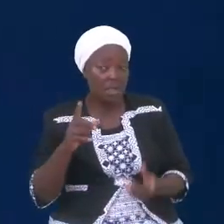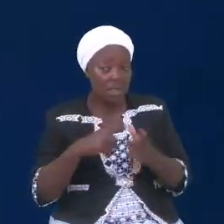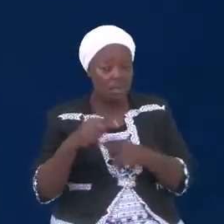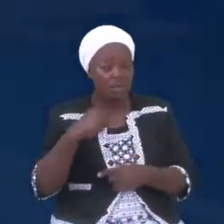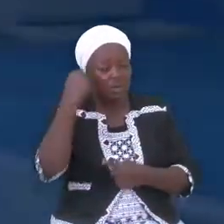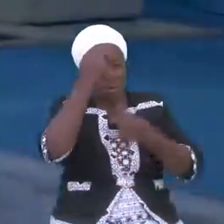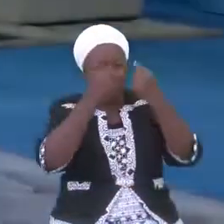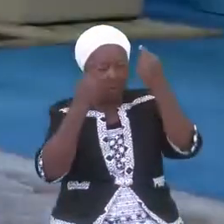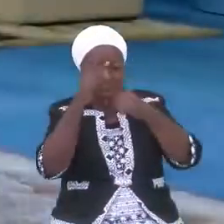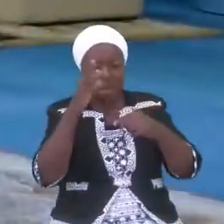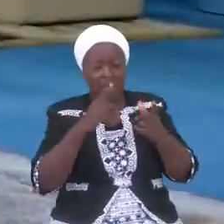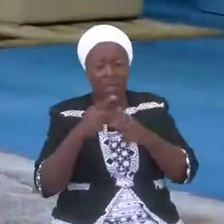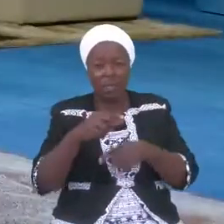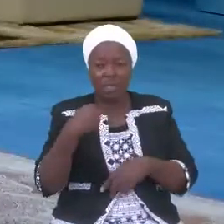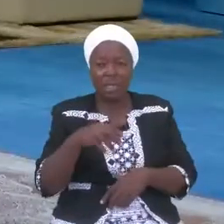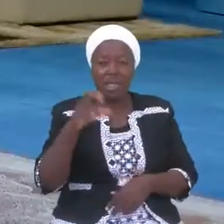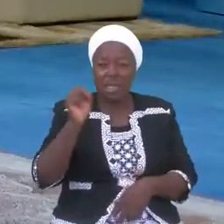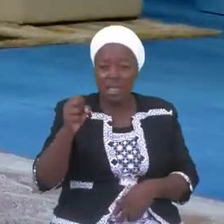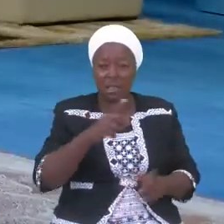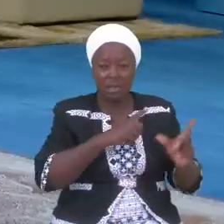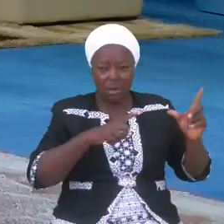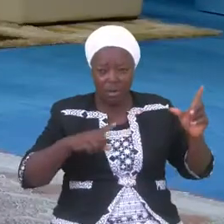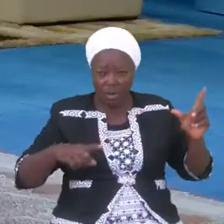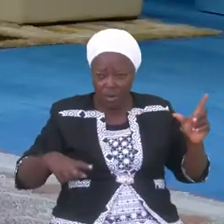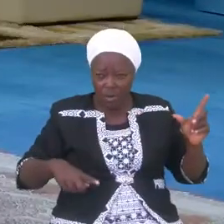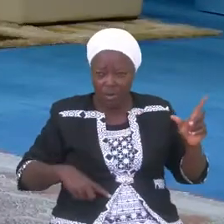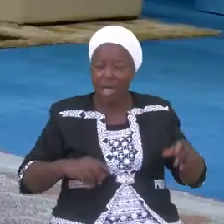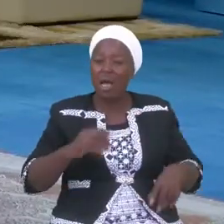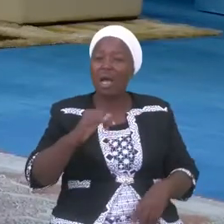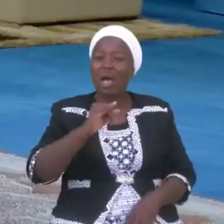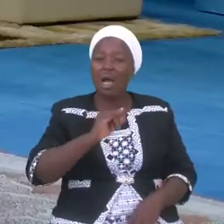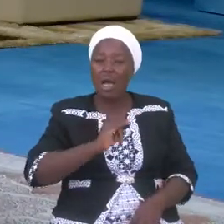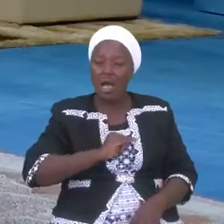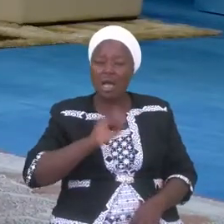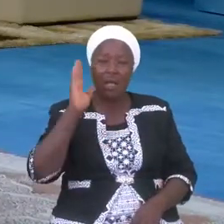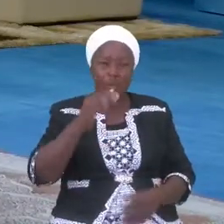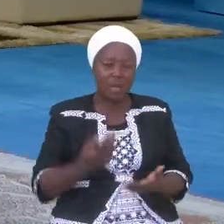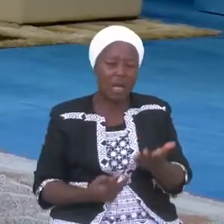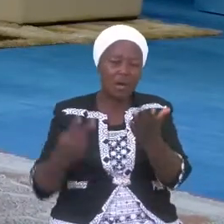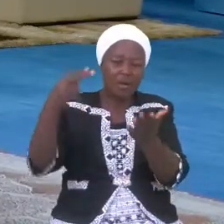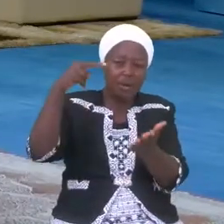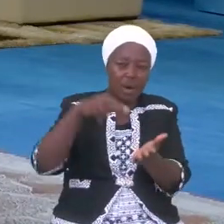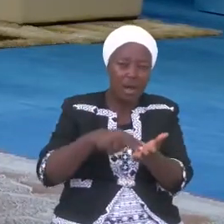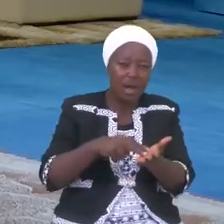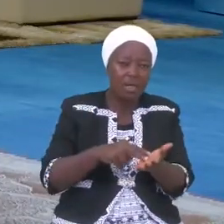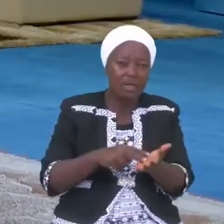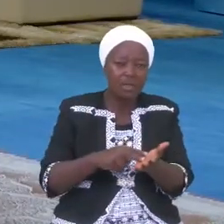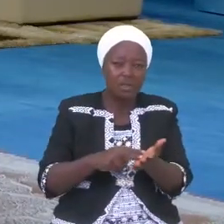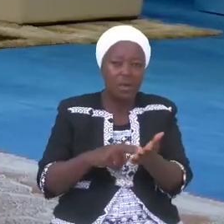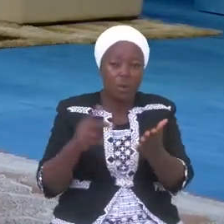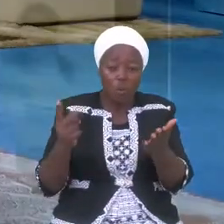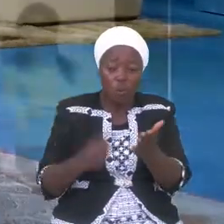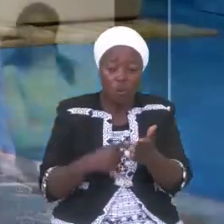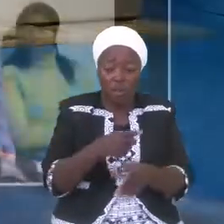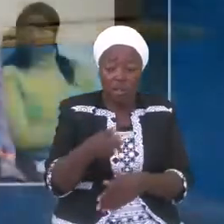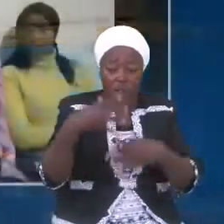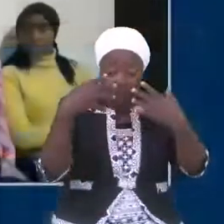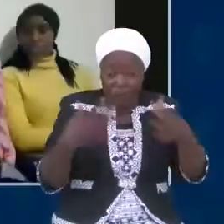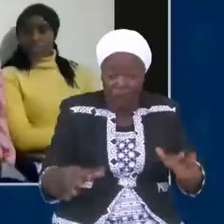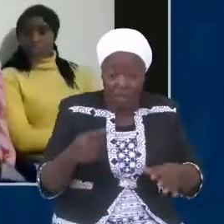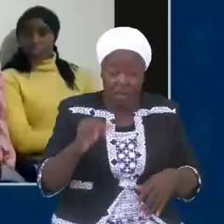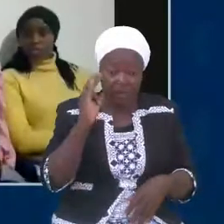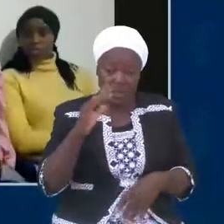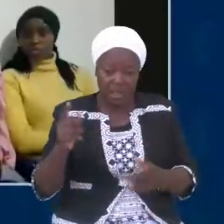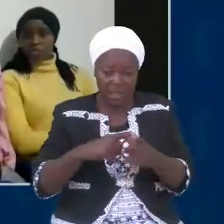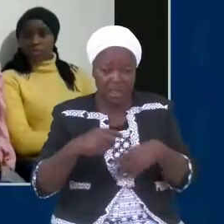considering, while you are saying, yes, Lord, I will arise. Once they finish the preaching and they make the